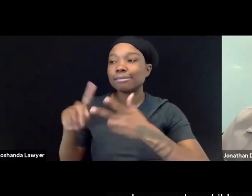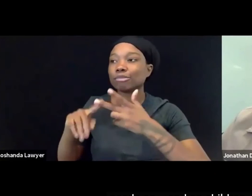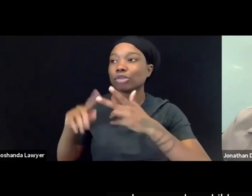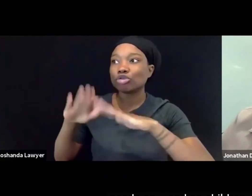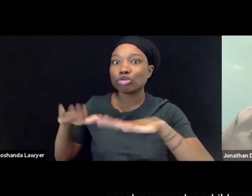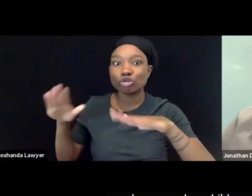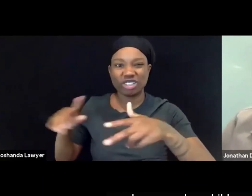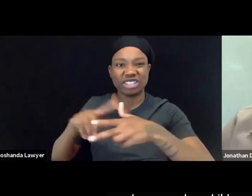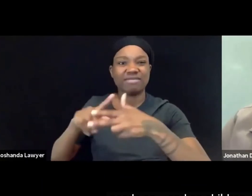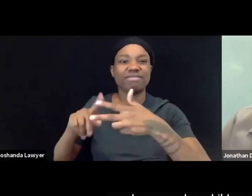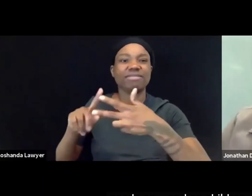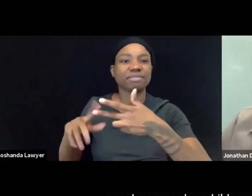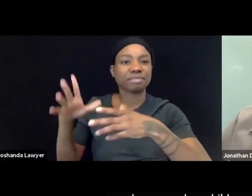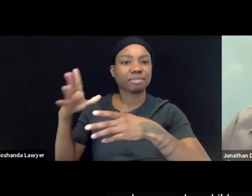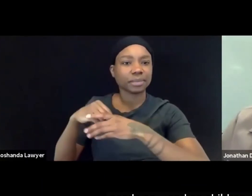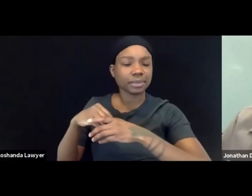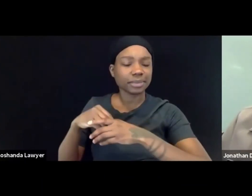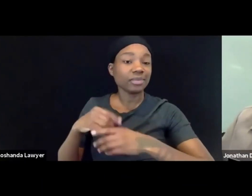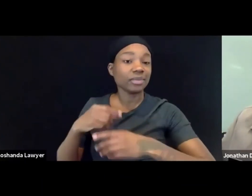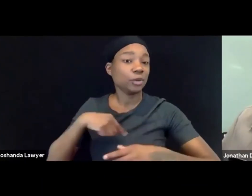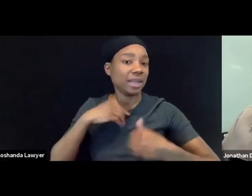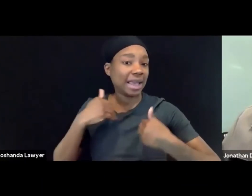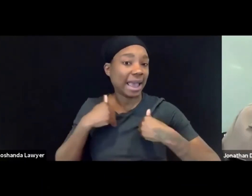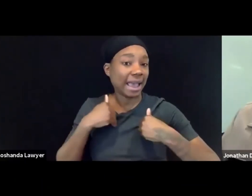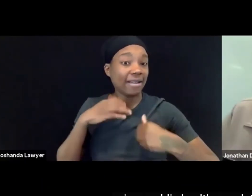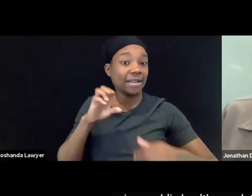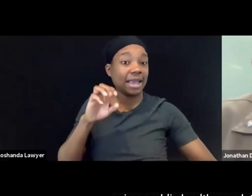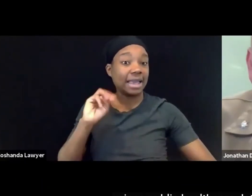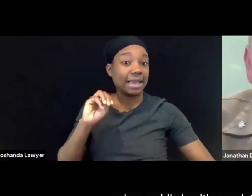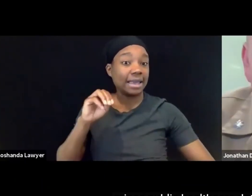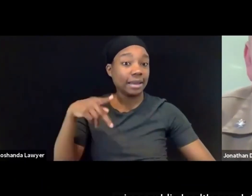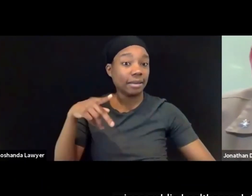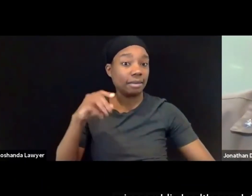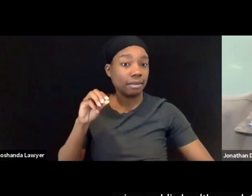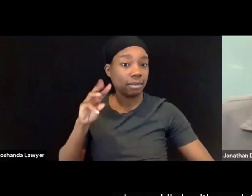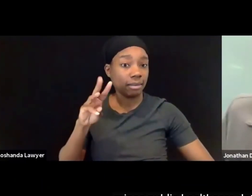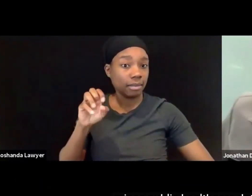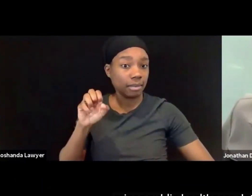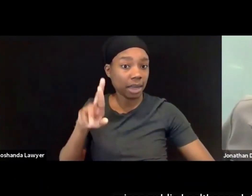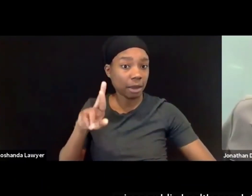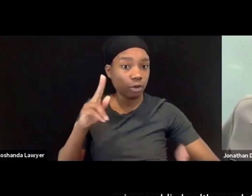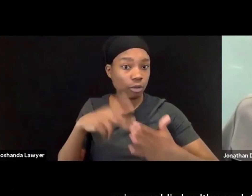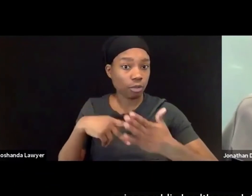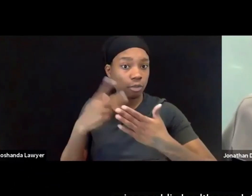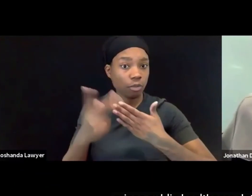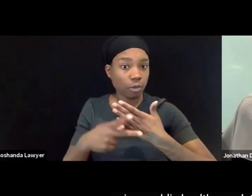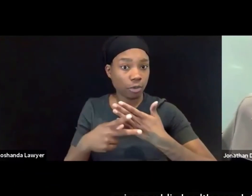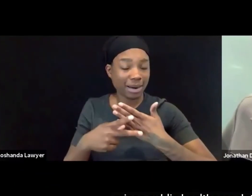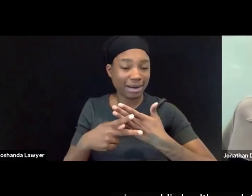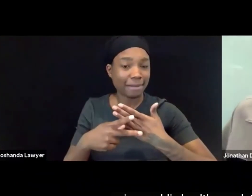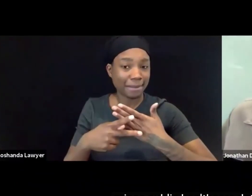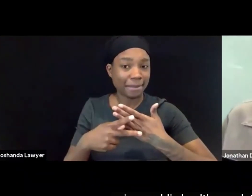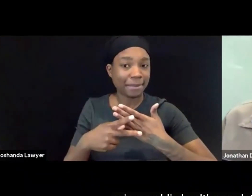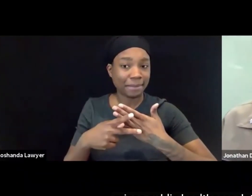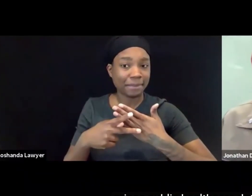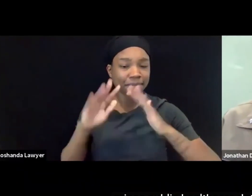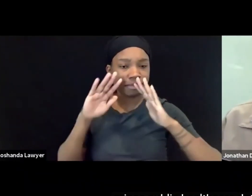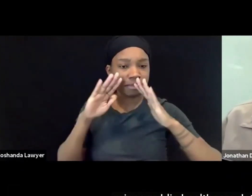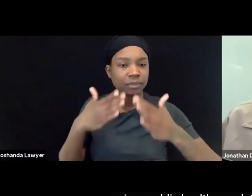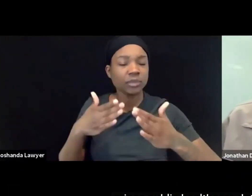And we have the HHS Empower program, which mines public